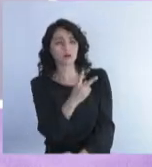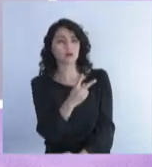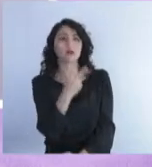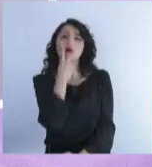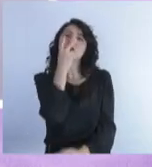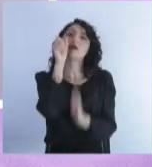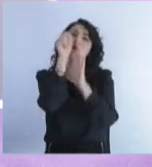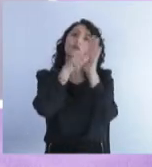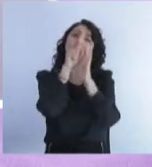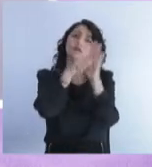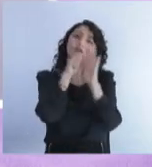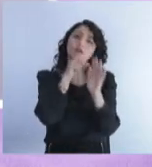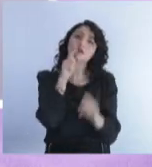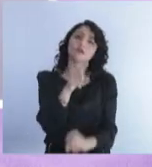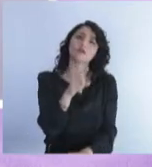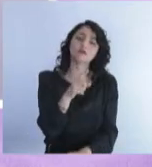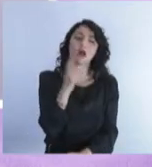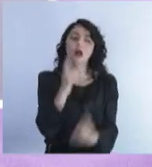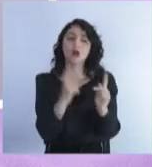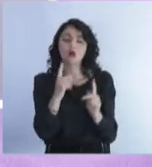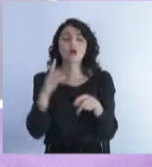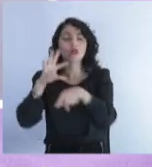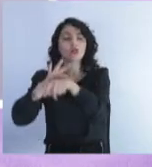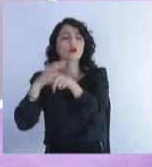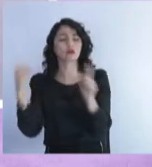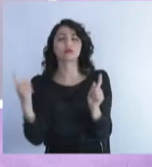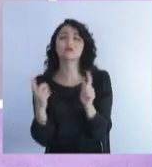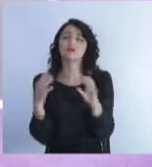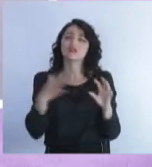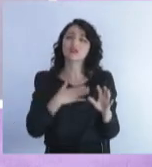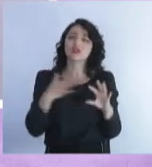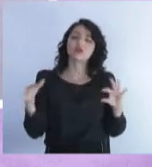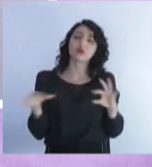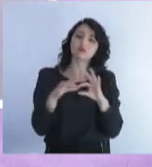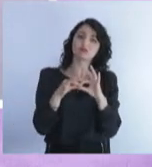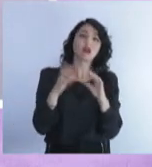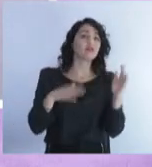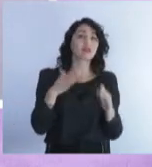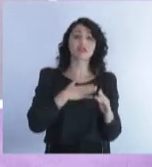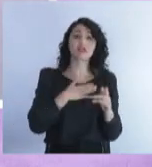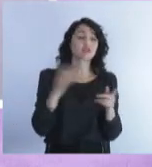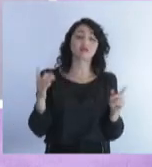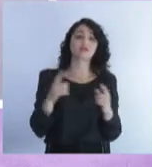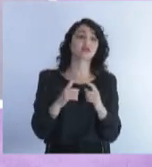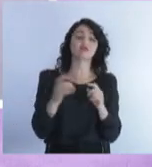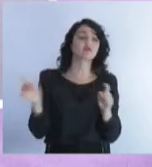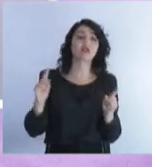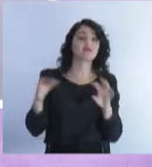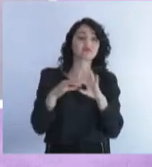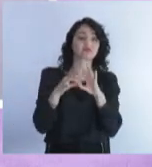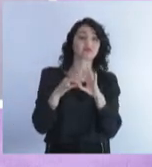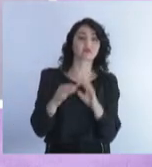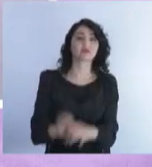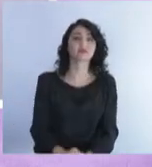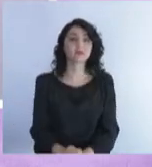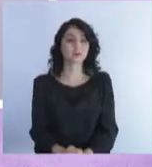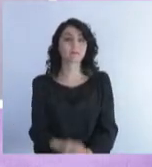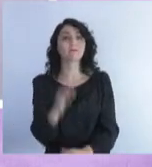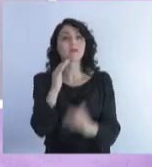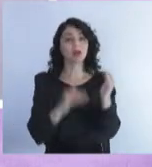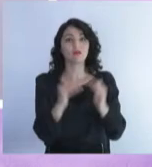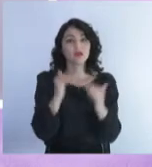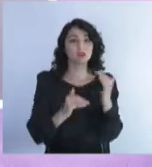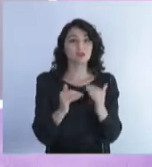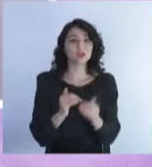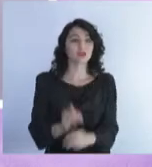me. Here's where the doctor wasn't tuned in. In other words, they're monitoring the social brain. And it turned out that when the patient said